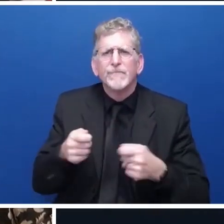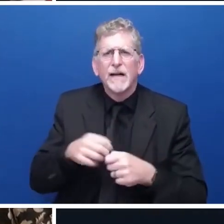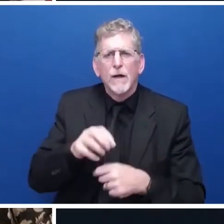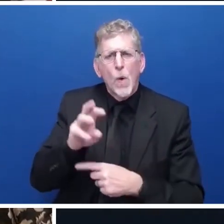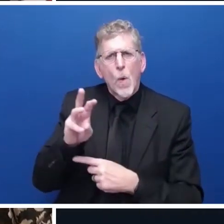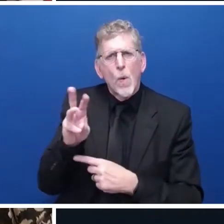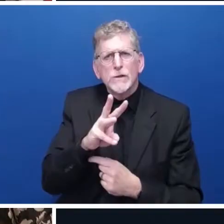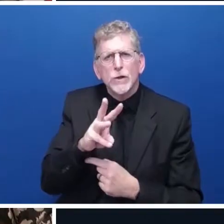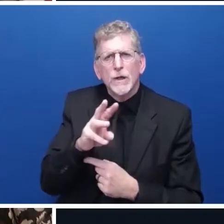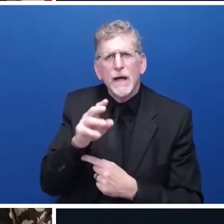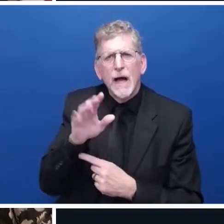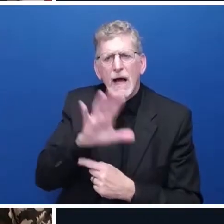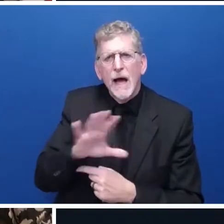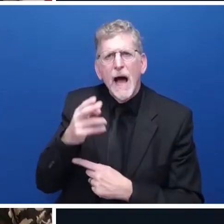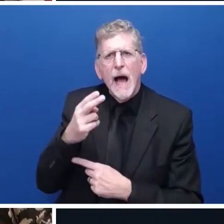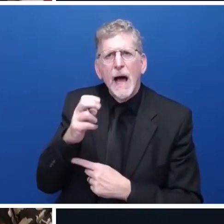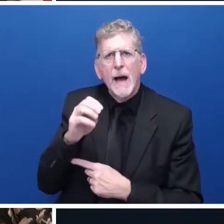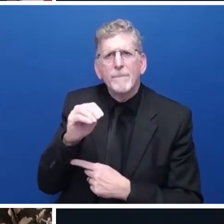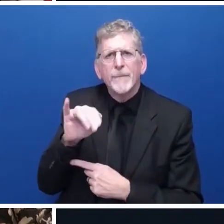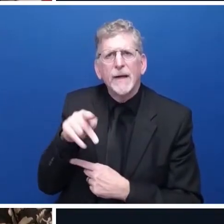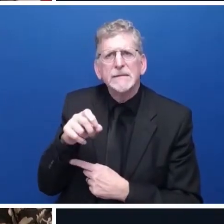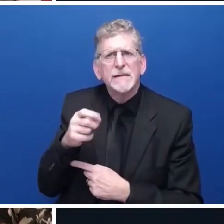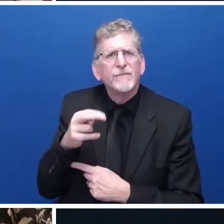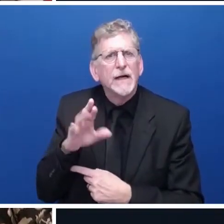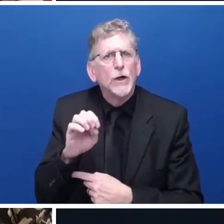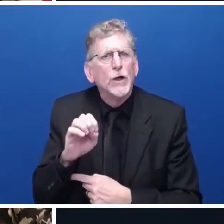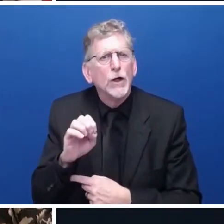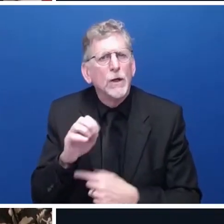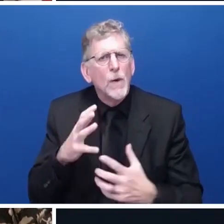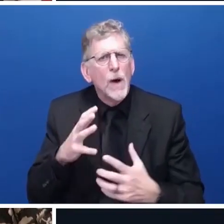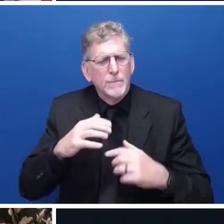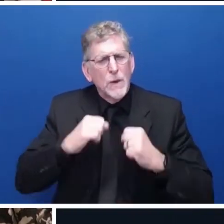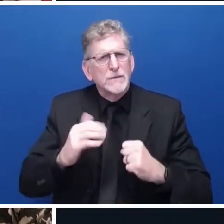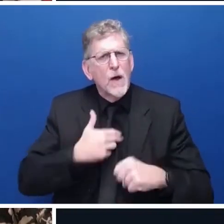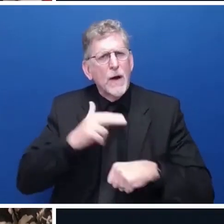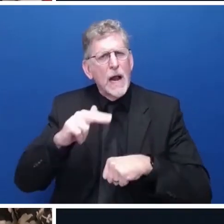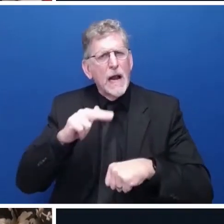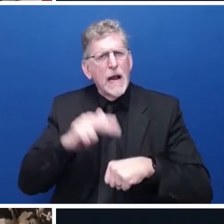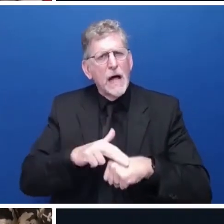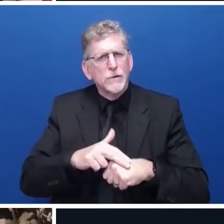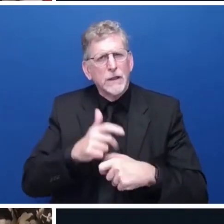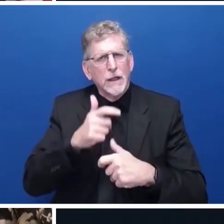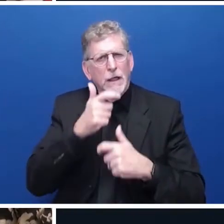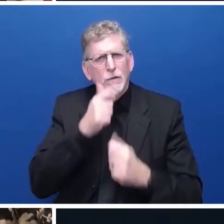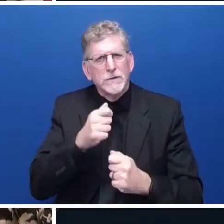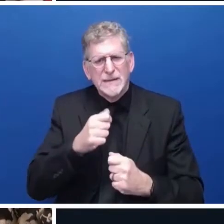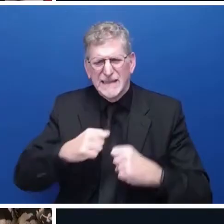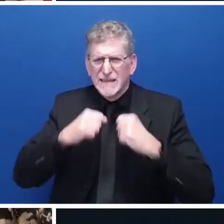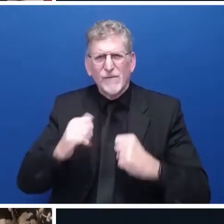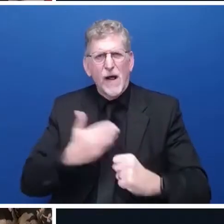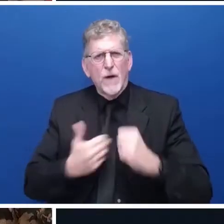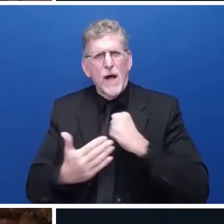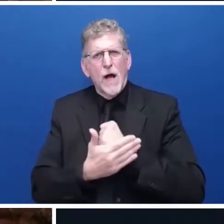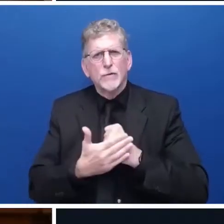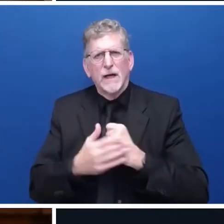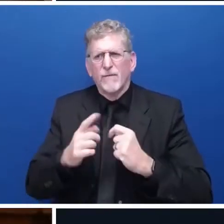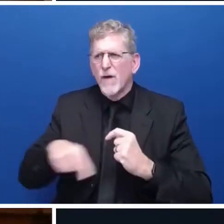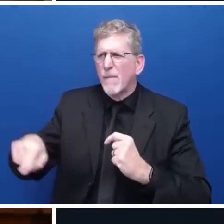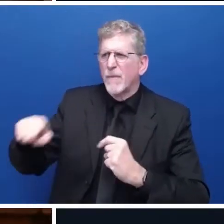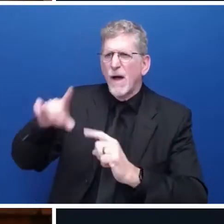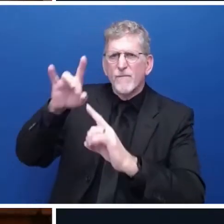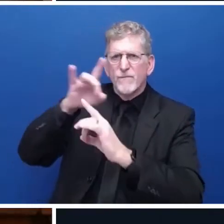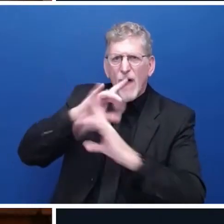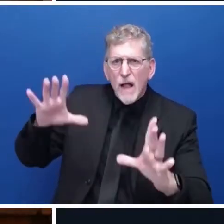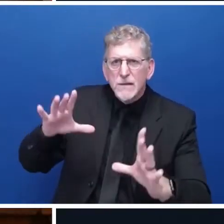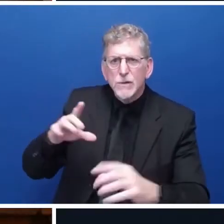country from violence, drugs, terrorism, and foreign interference. For years, large swaths of territory in our